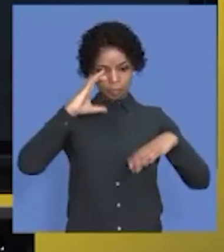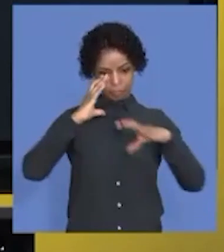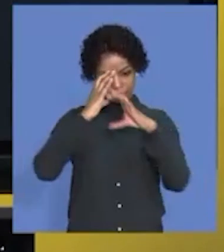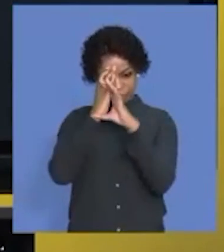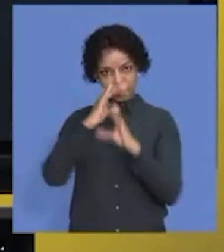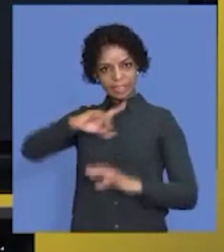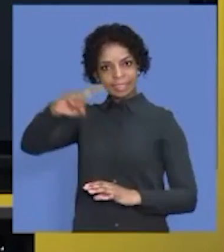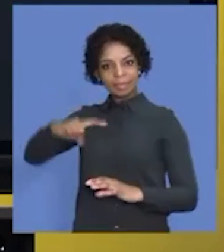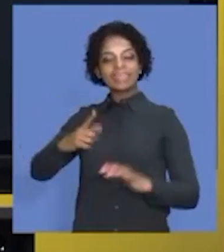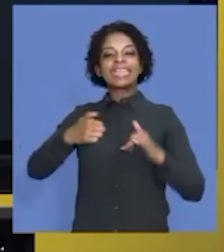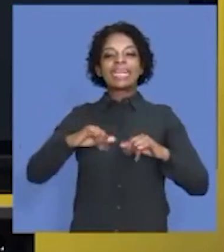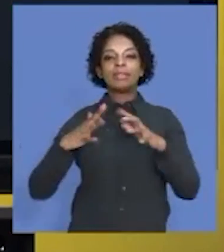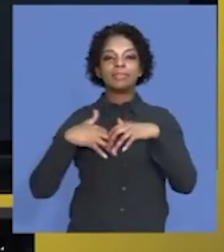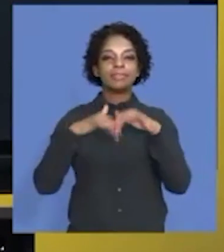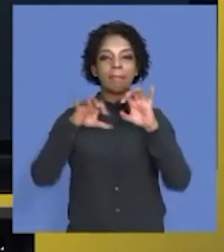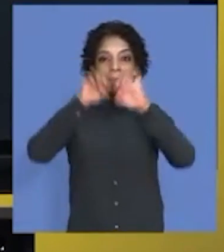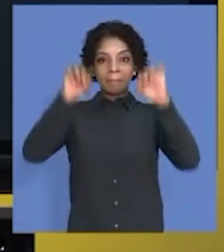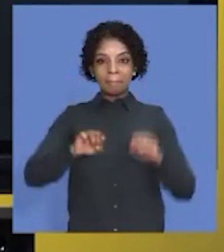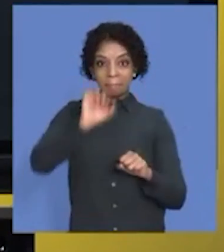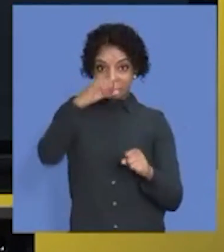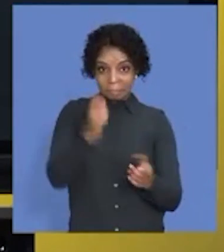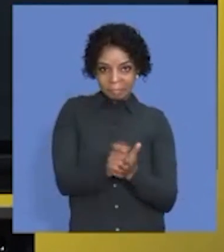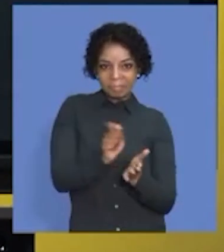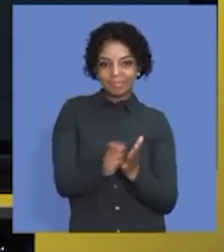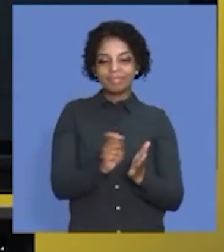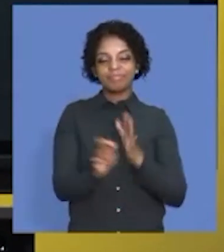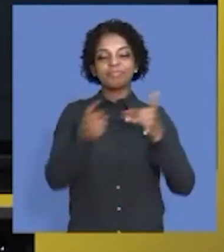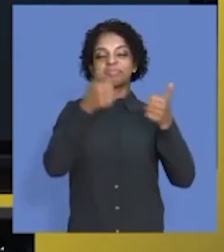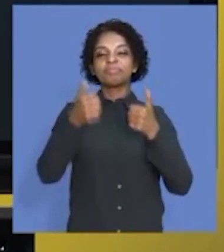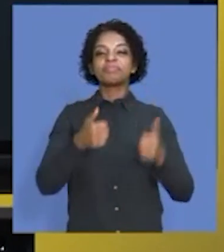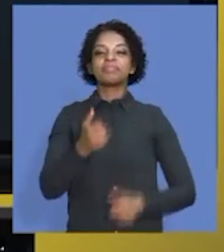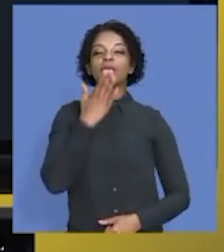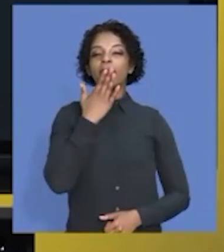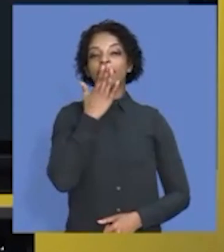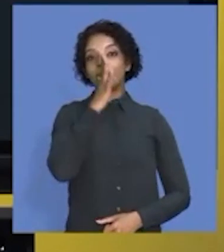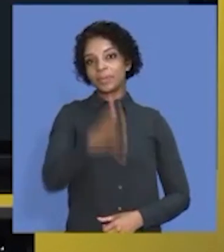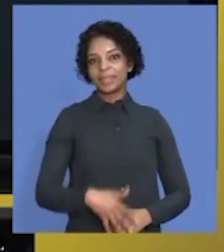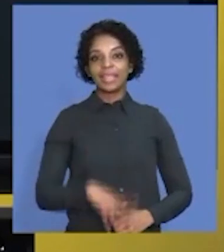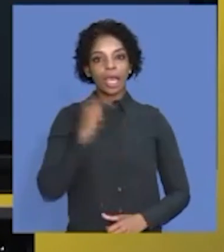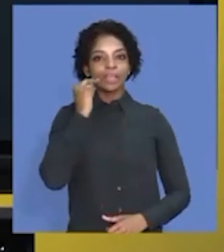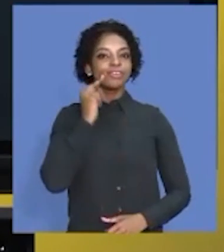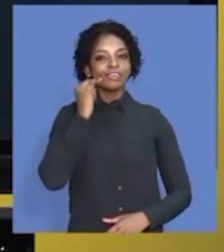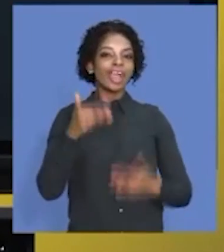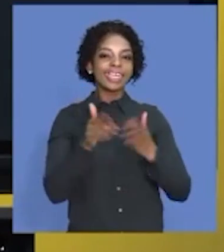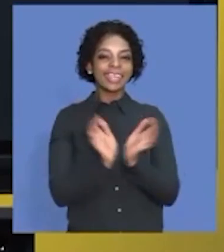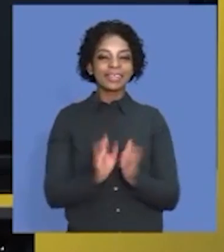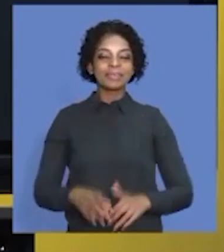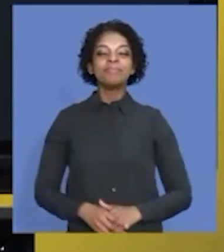you have a system in place, and definitely it will be a piece of cake. Chocolate